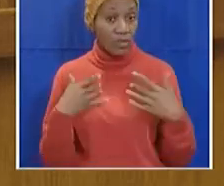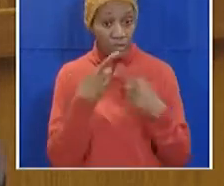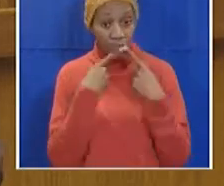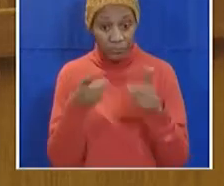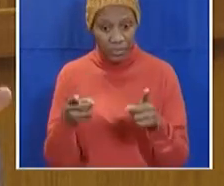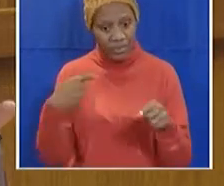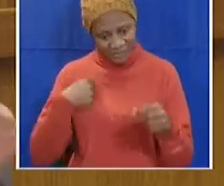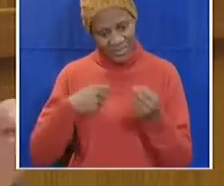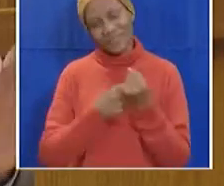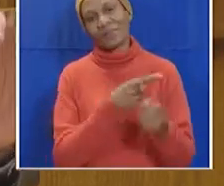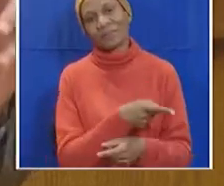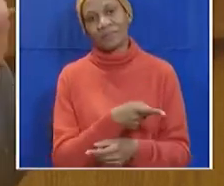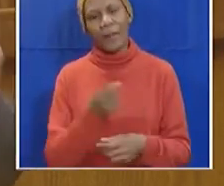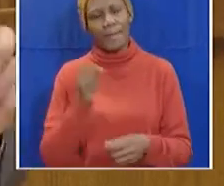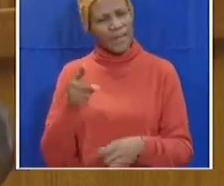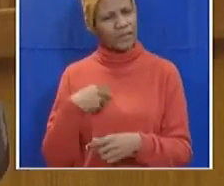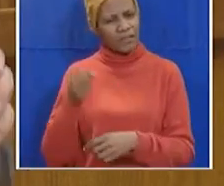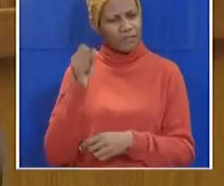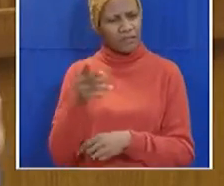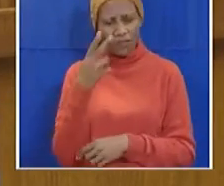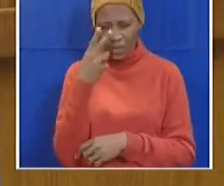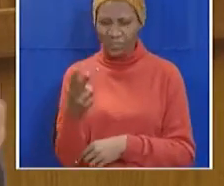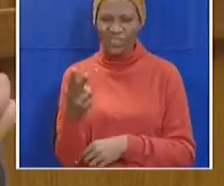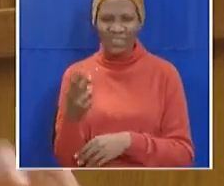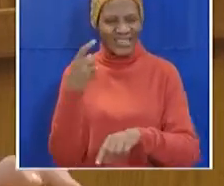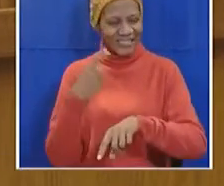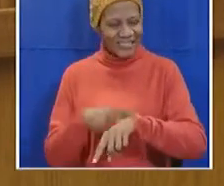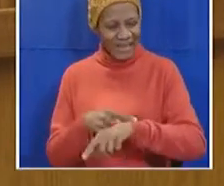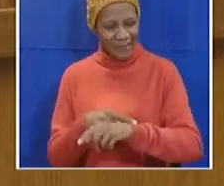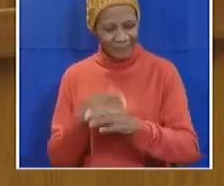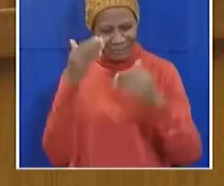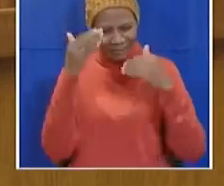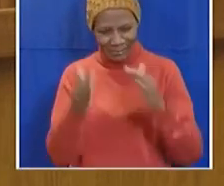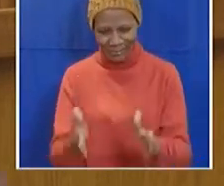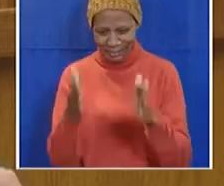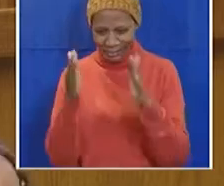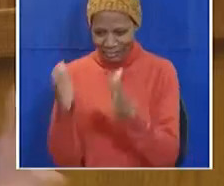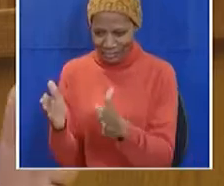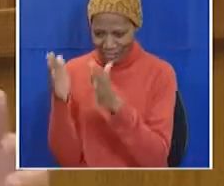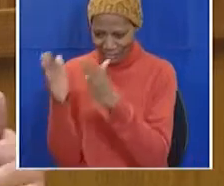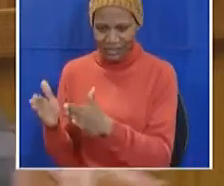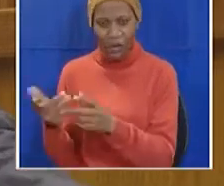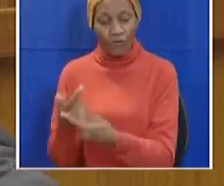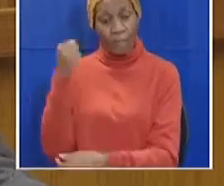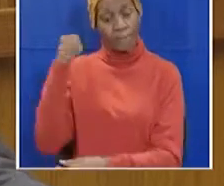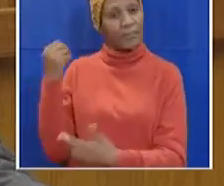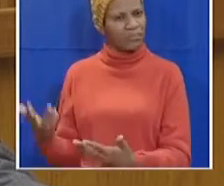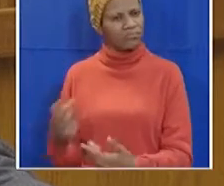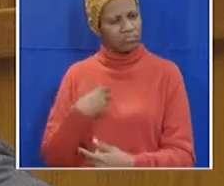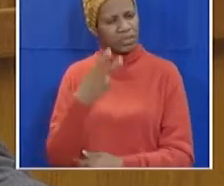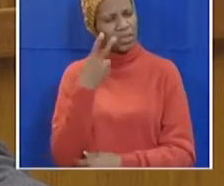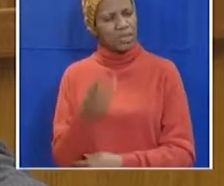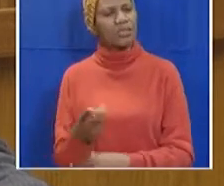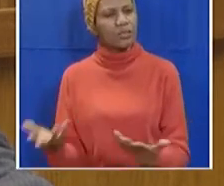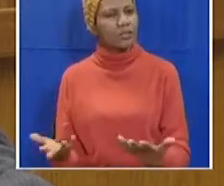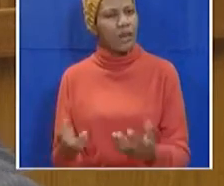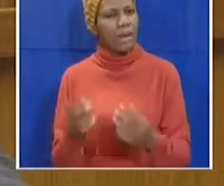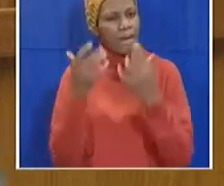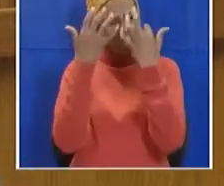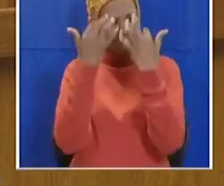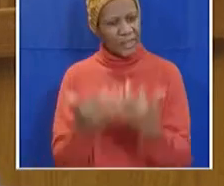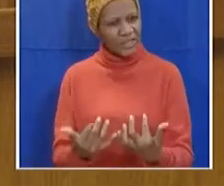But if one looks at the stringent timeframes that were applicable in the past, that it did seem that the consideration of the